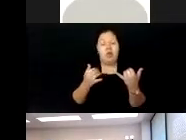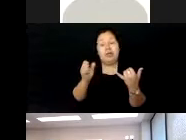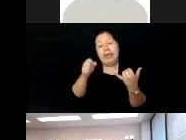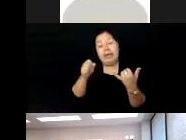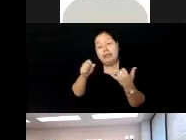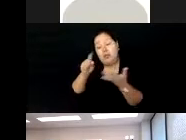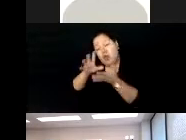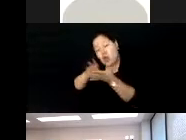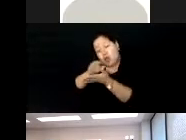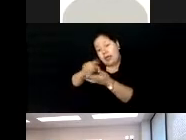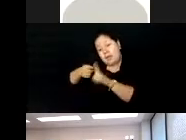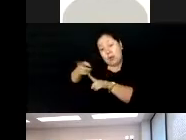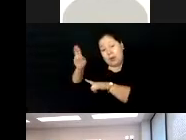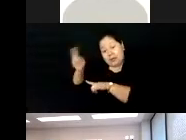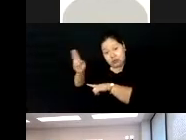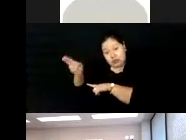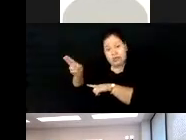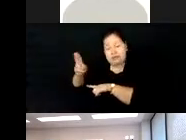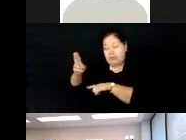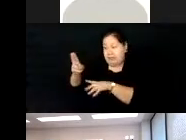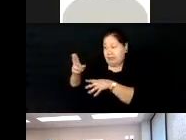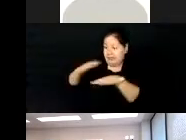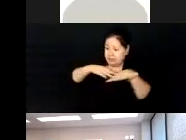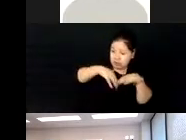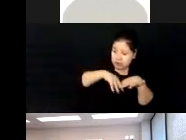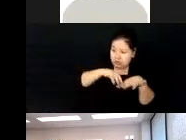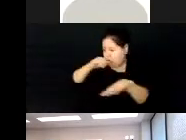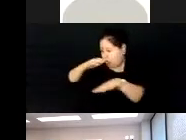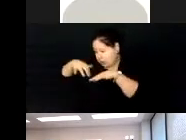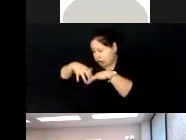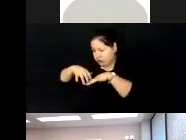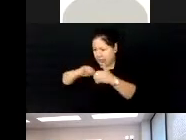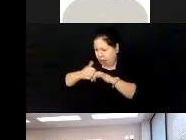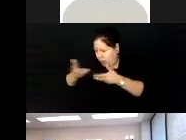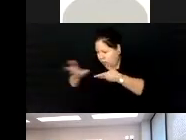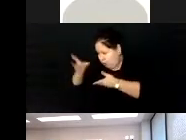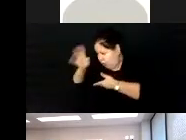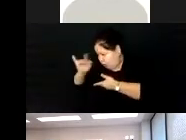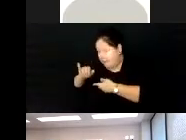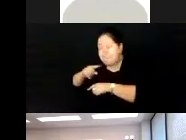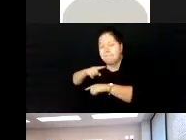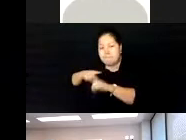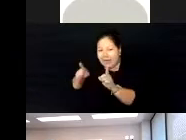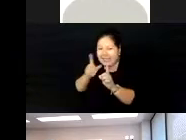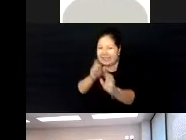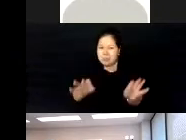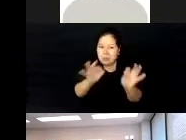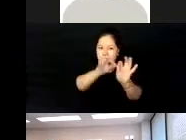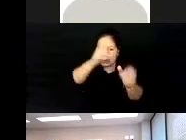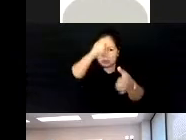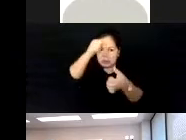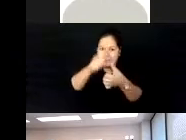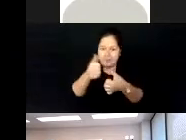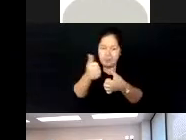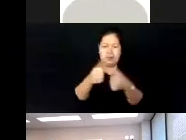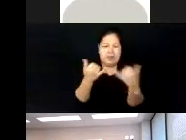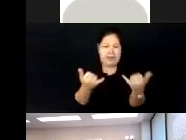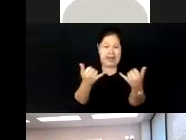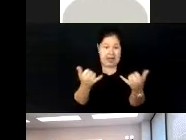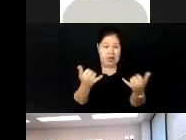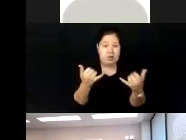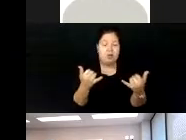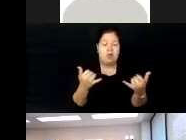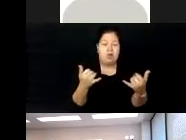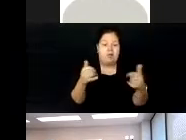some of the history of Indigenous and non-Indigenous relationships, it's really important that we recognize